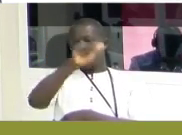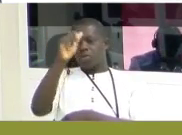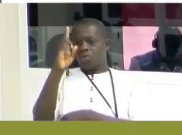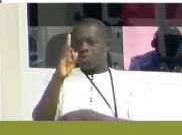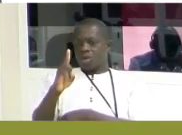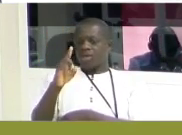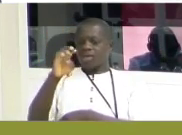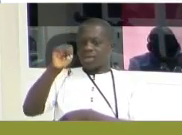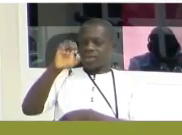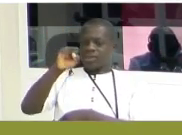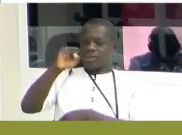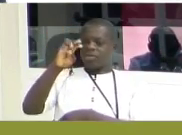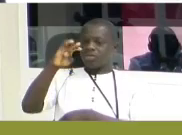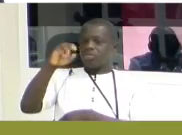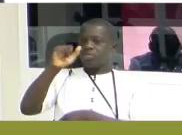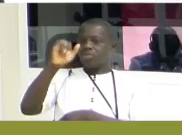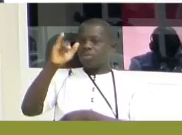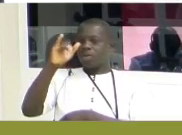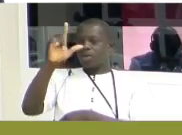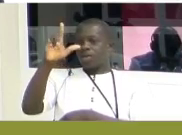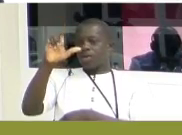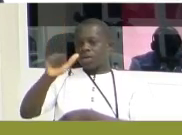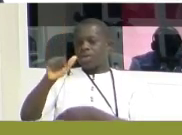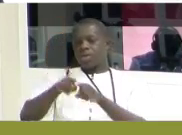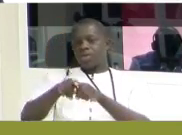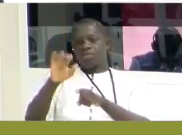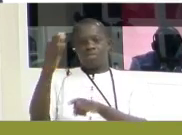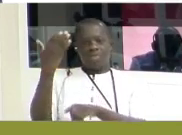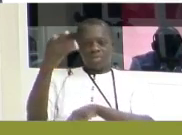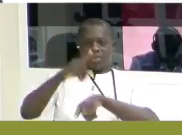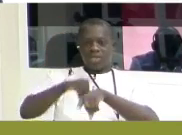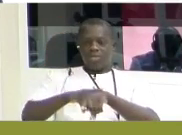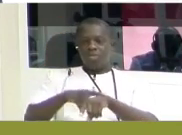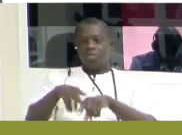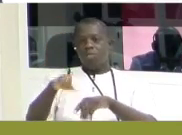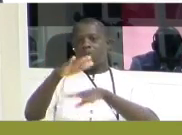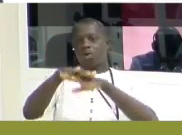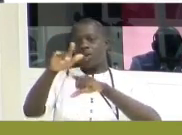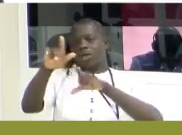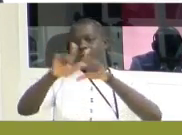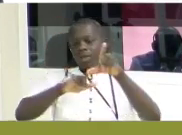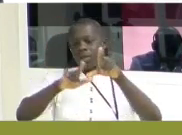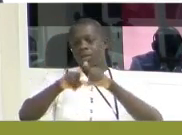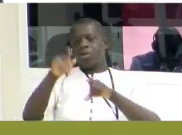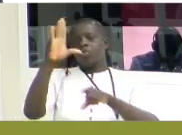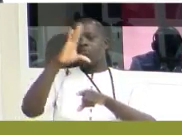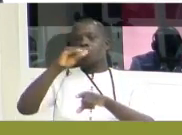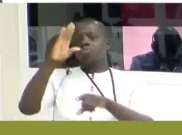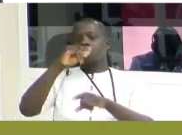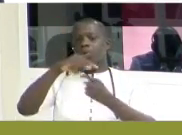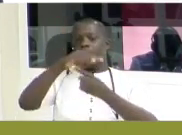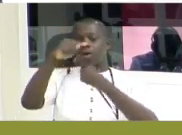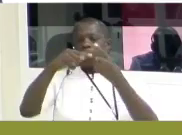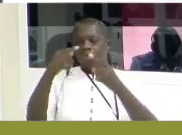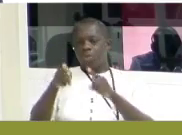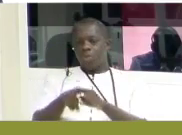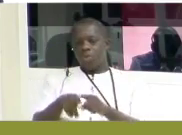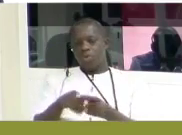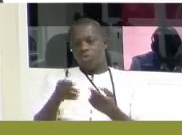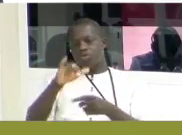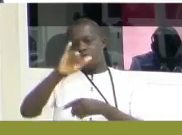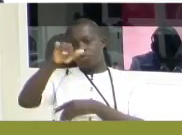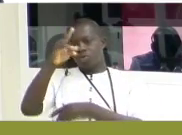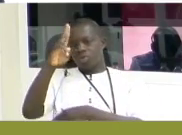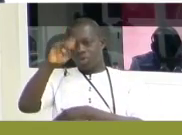when the online newspapers were talking about Freedom newspaper, junglers, they always mentioned Tumbul Tamba as the head of the junglers at that